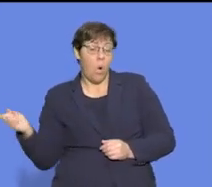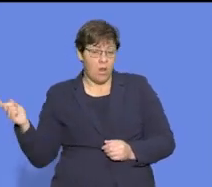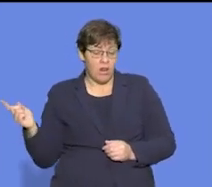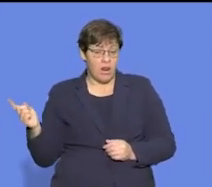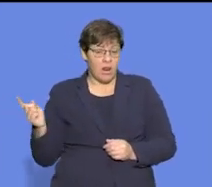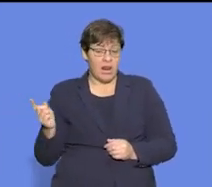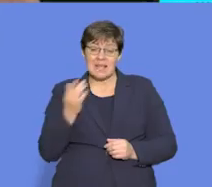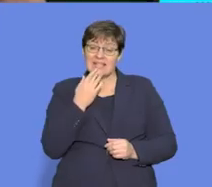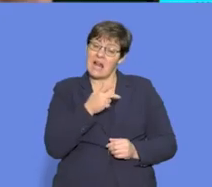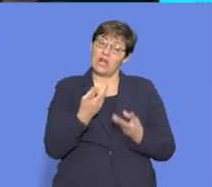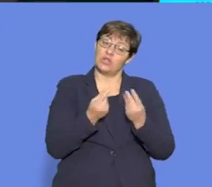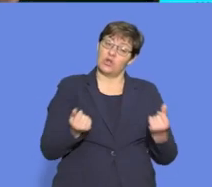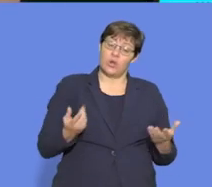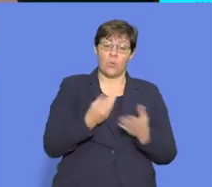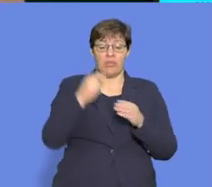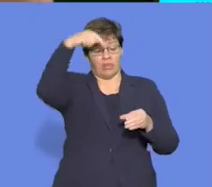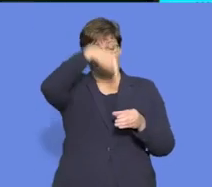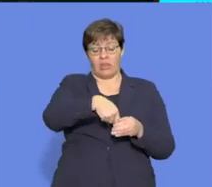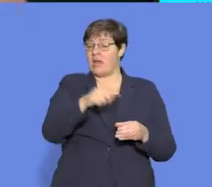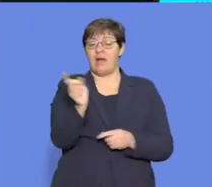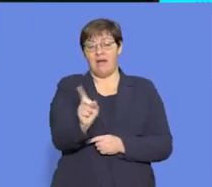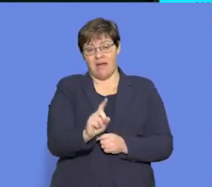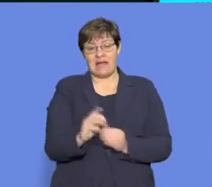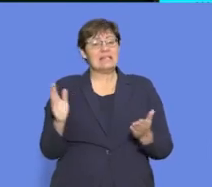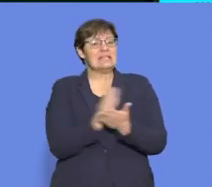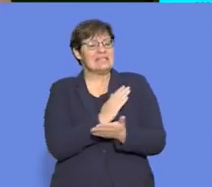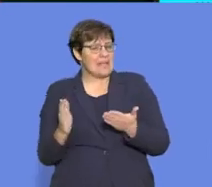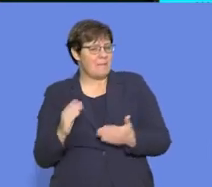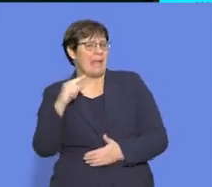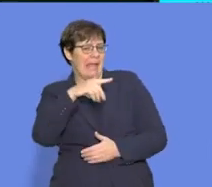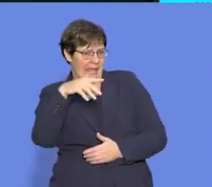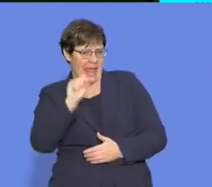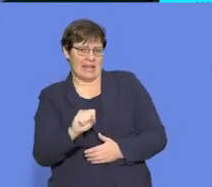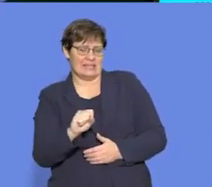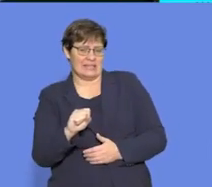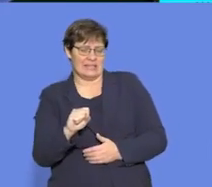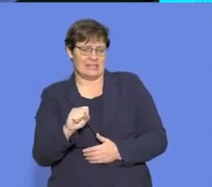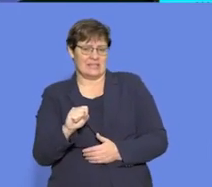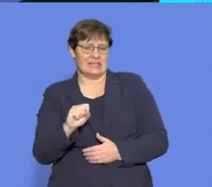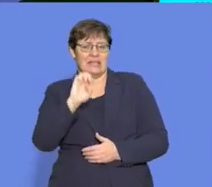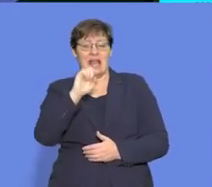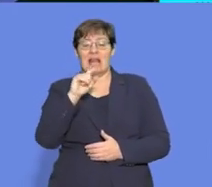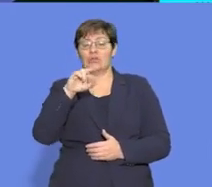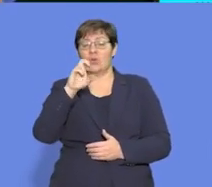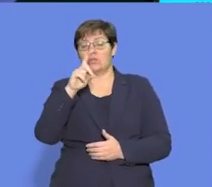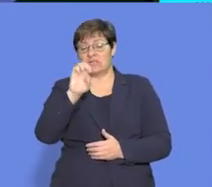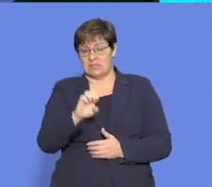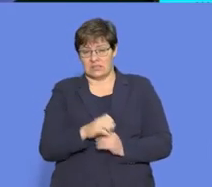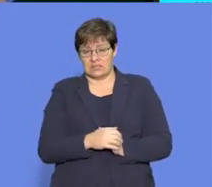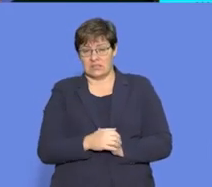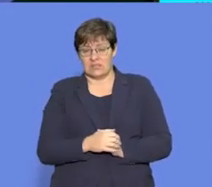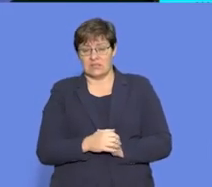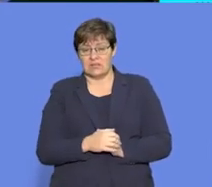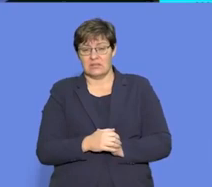galvanic cells have just a solution with an electrode. Some of them are gas electrodes, and the